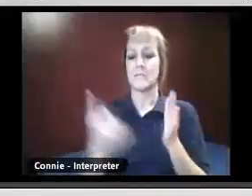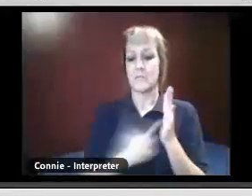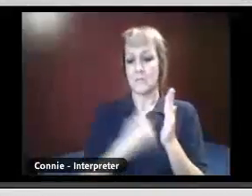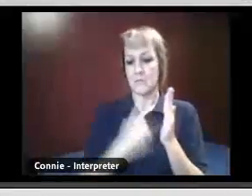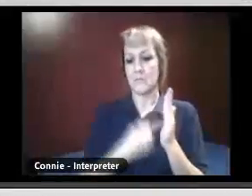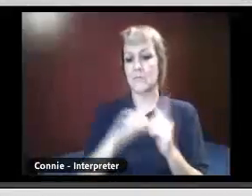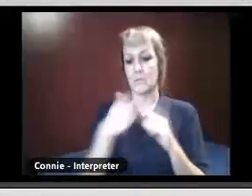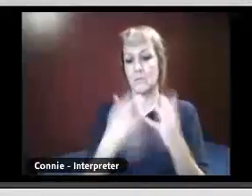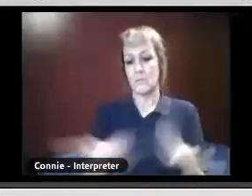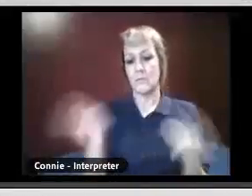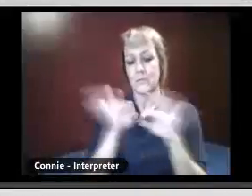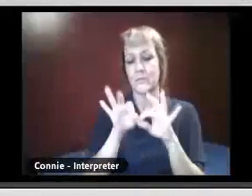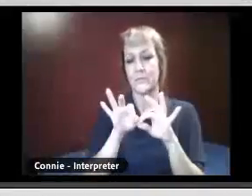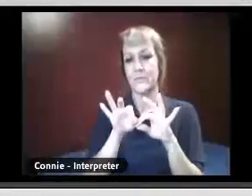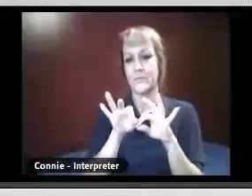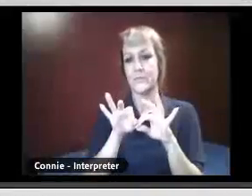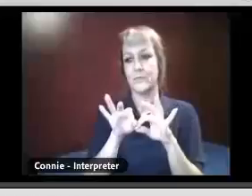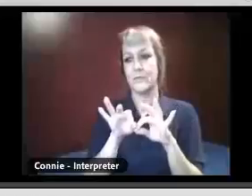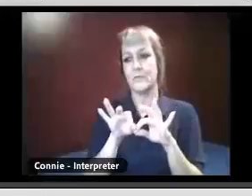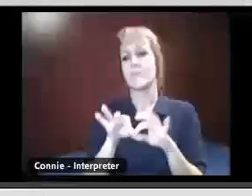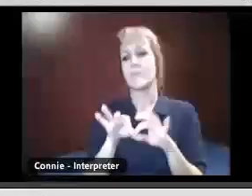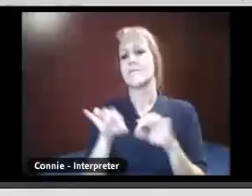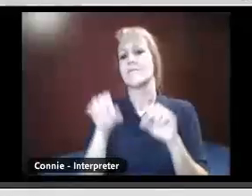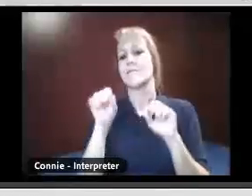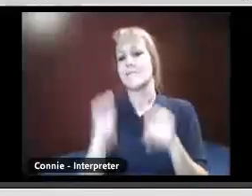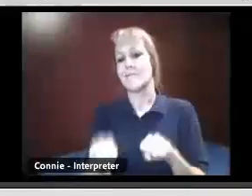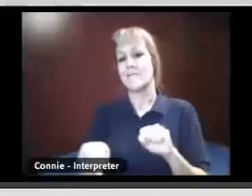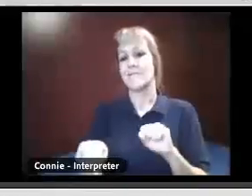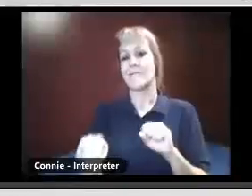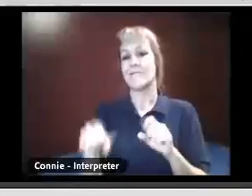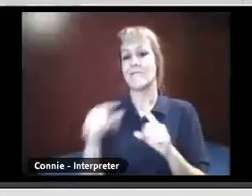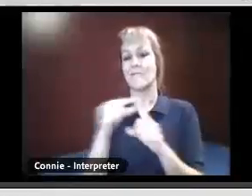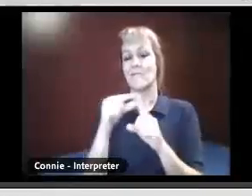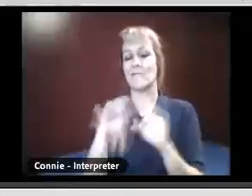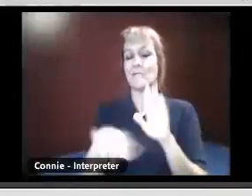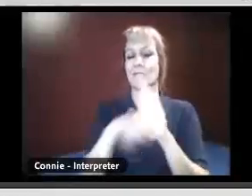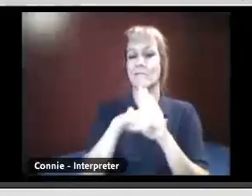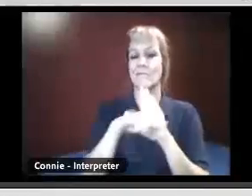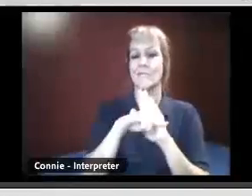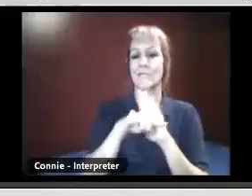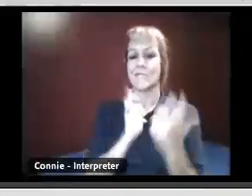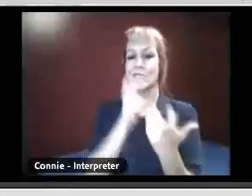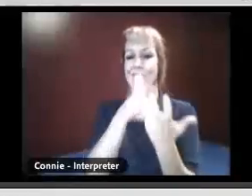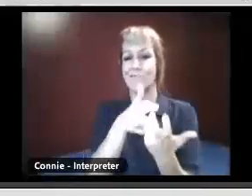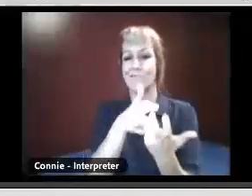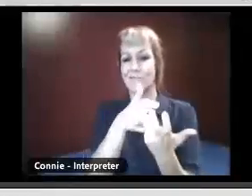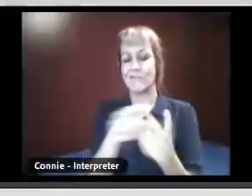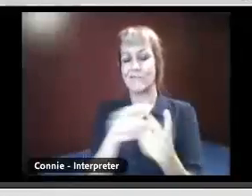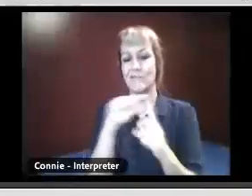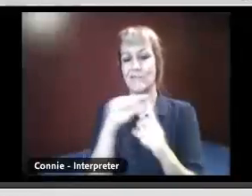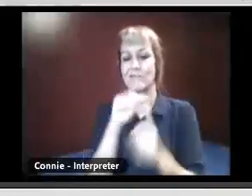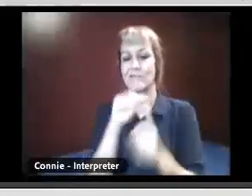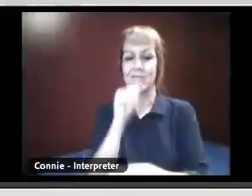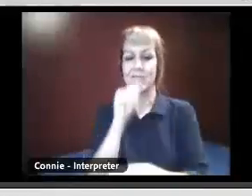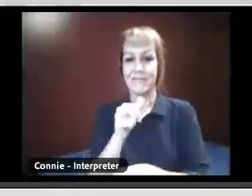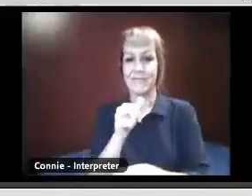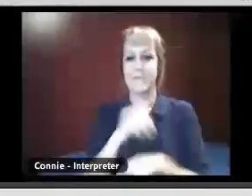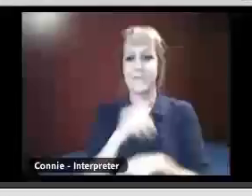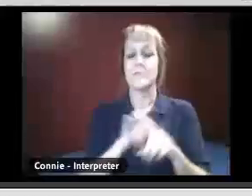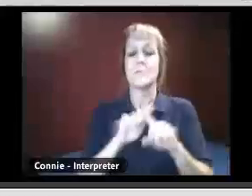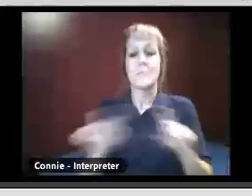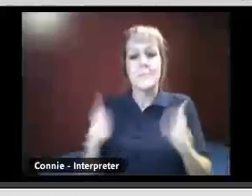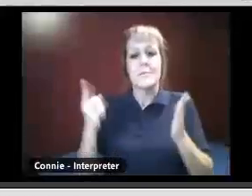worthwhile. Biggest disadvantage to use accommodating as a preferred style is that at times, you